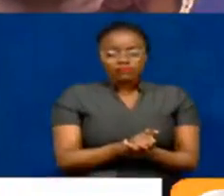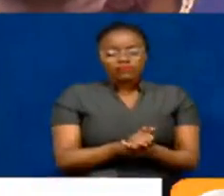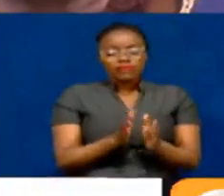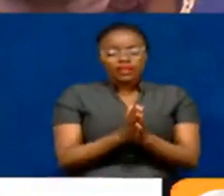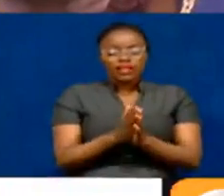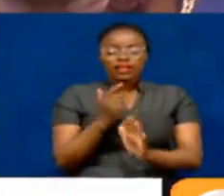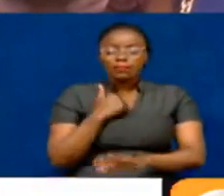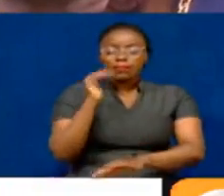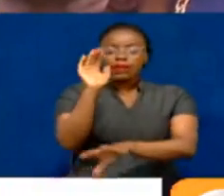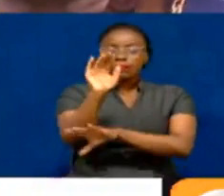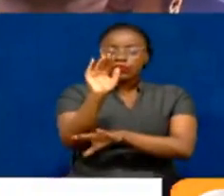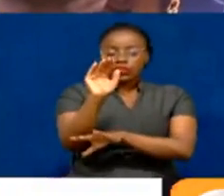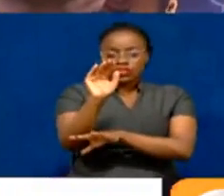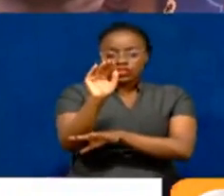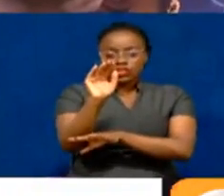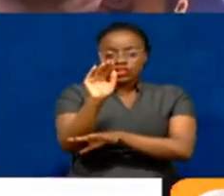And I'm requesting